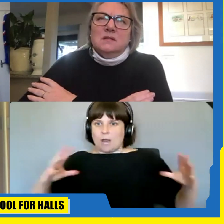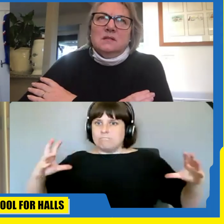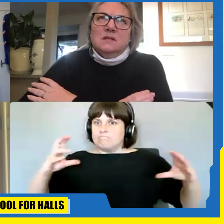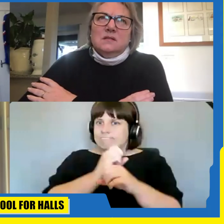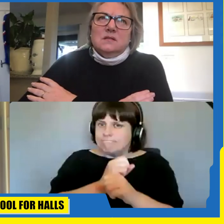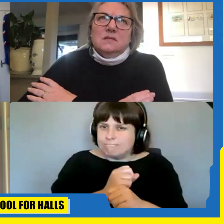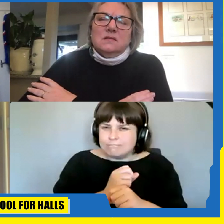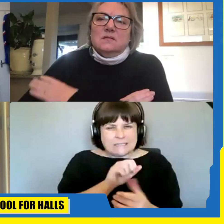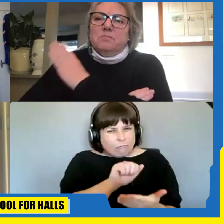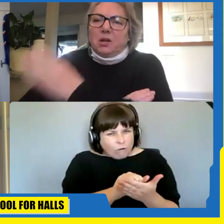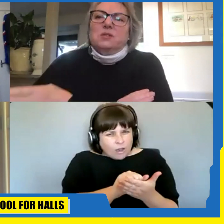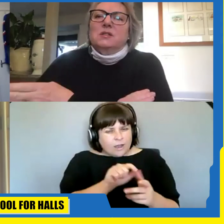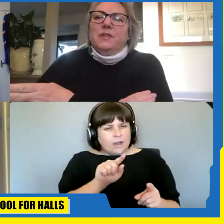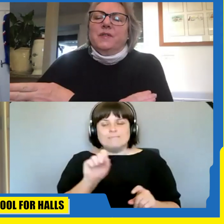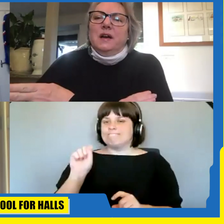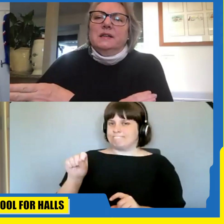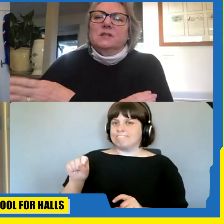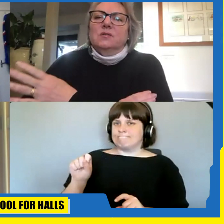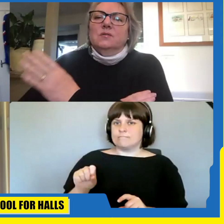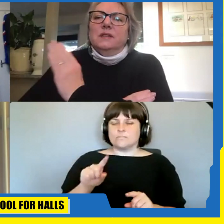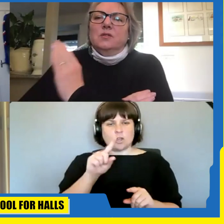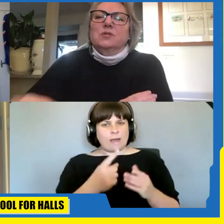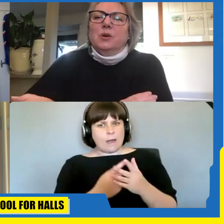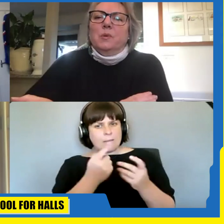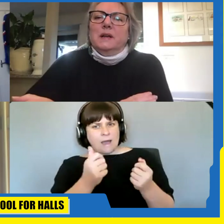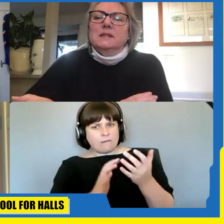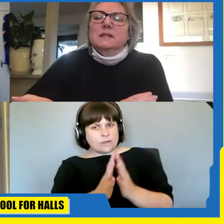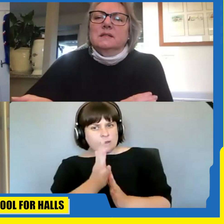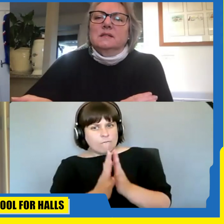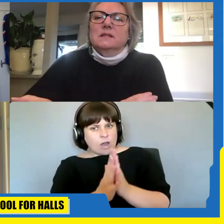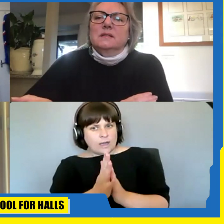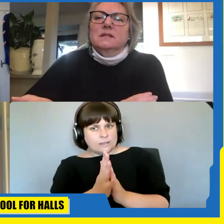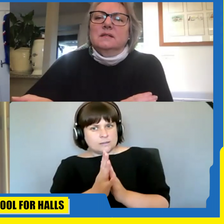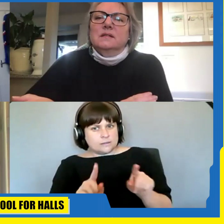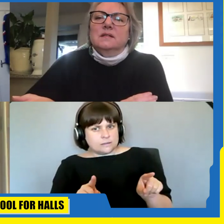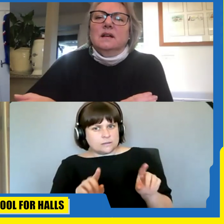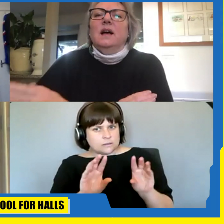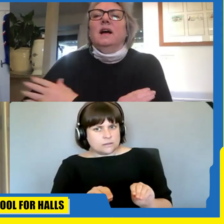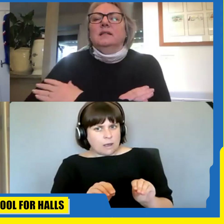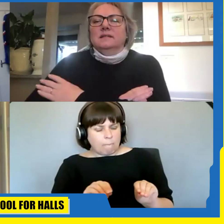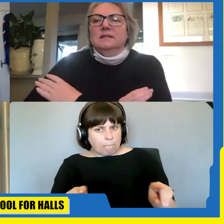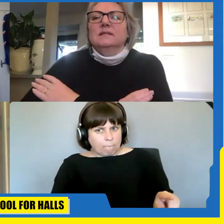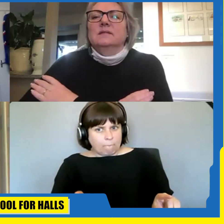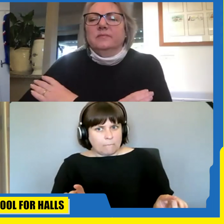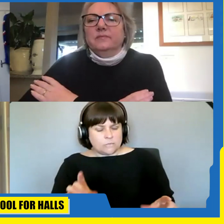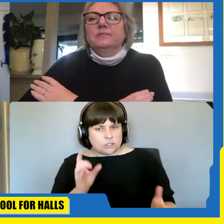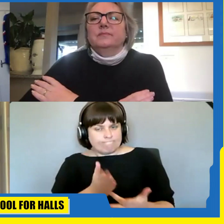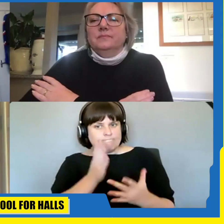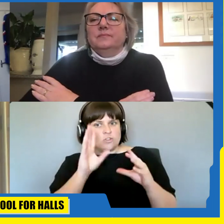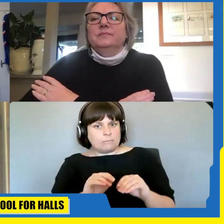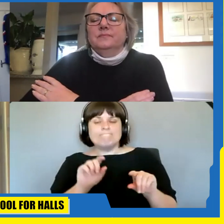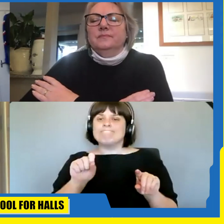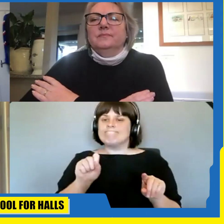happen overnight? Fires? Did it all stop at once? Yes. Yeah. It was a